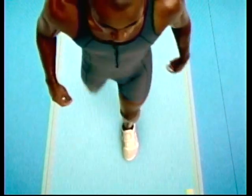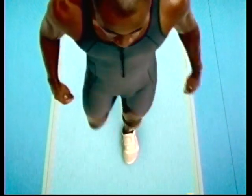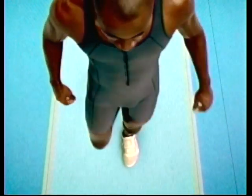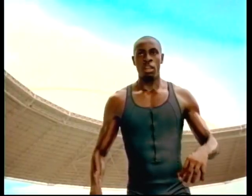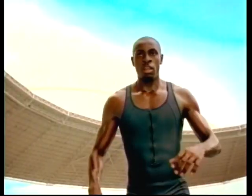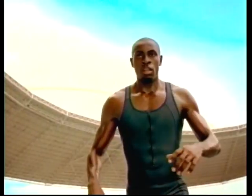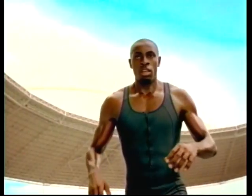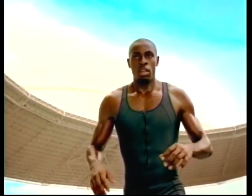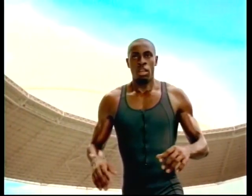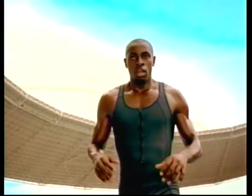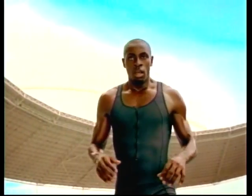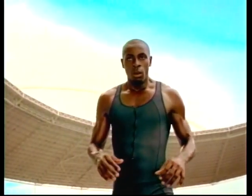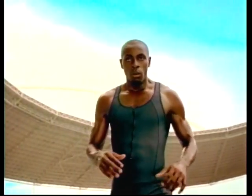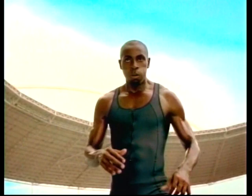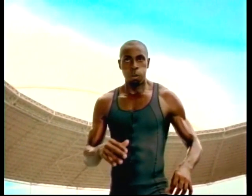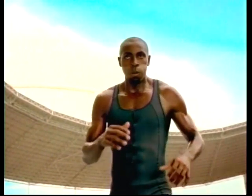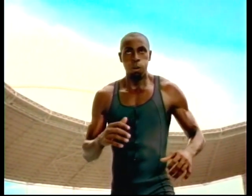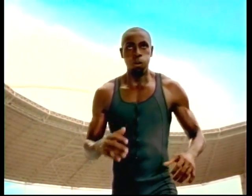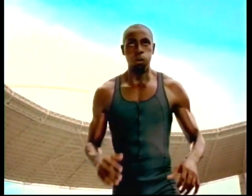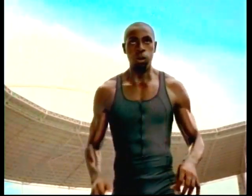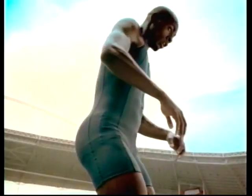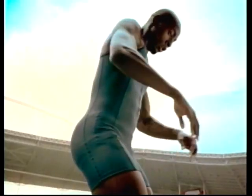Witness the true test of perseverance,